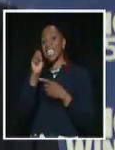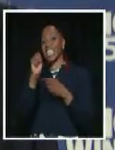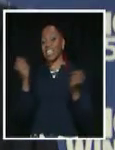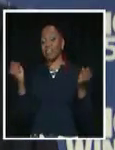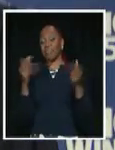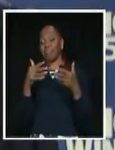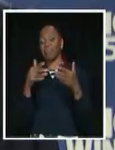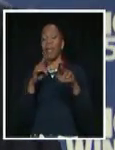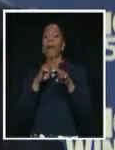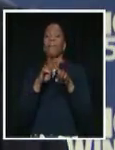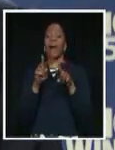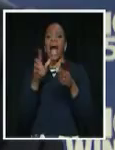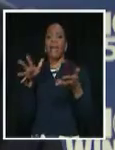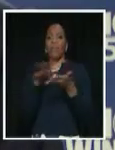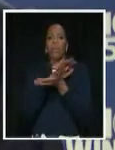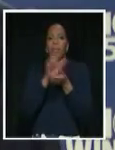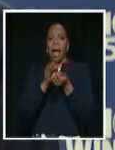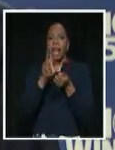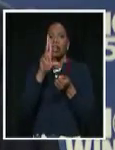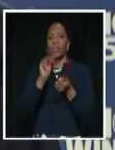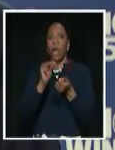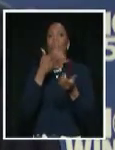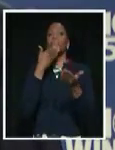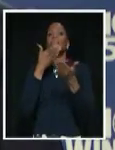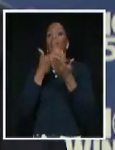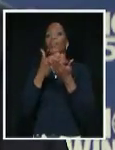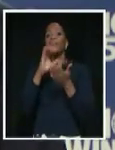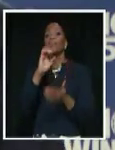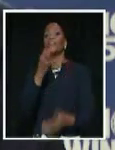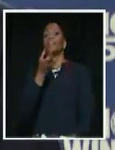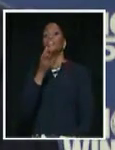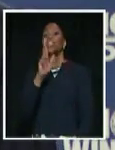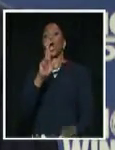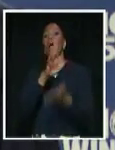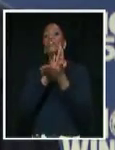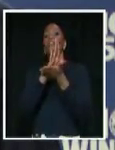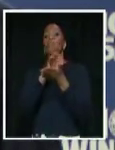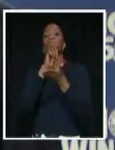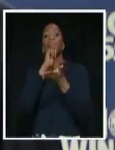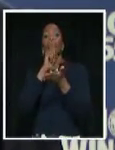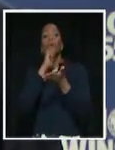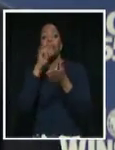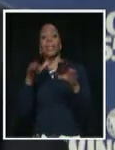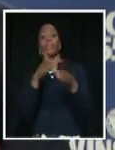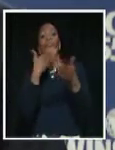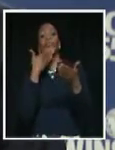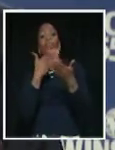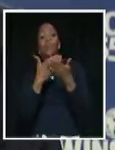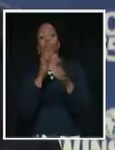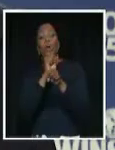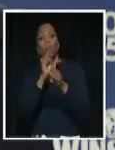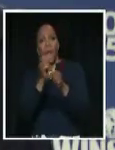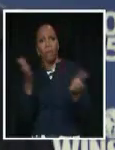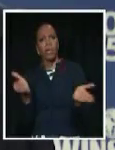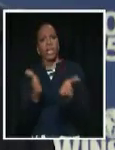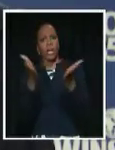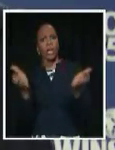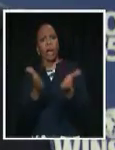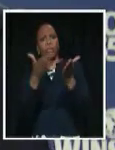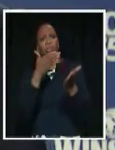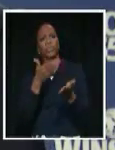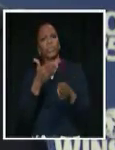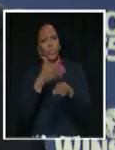school cap, that good charter schools will continue to work with, that charter schools who aren't doing their job, we're going to push them to do better and to be more inclusive of every type of